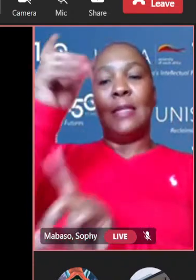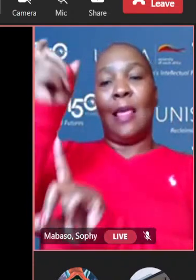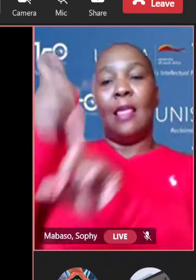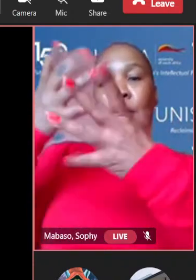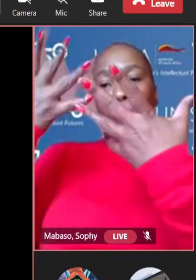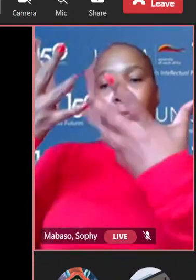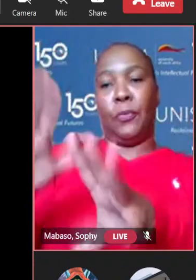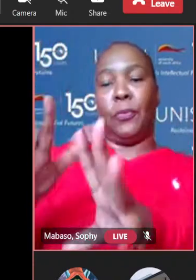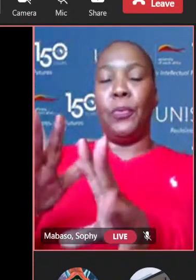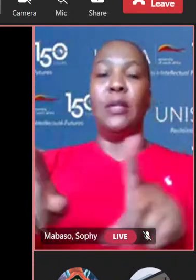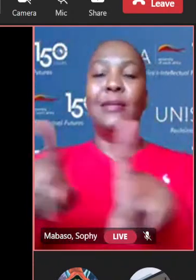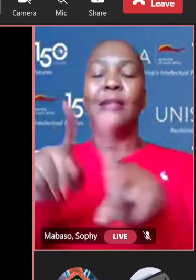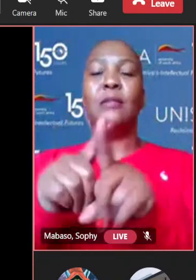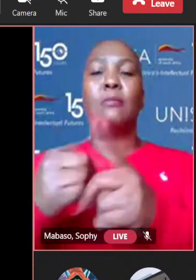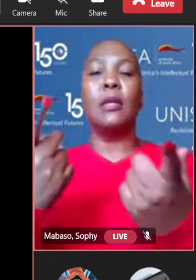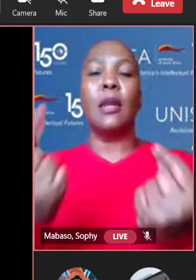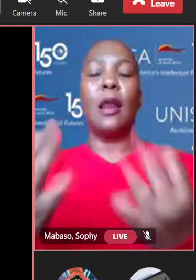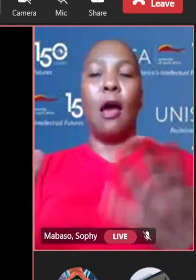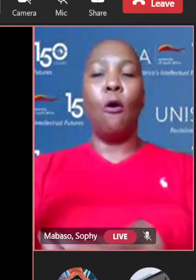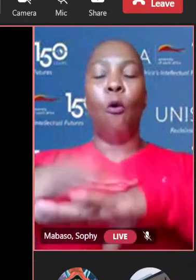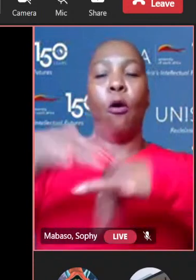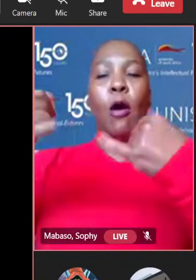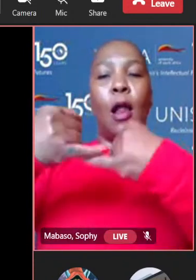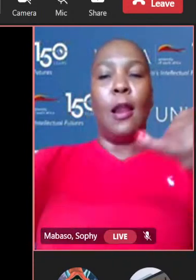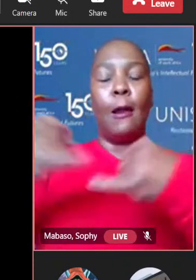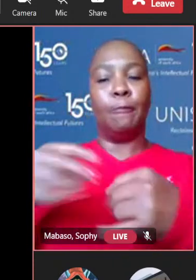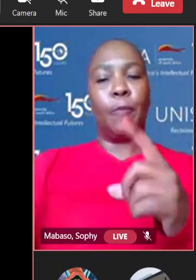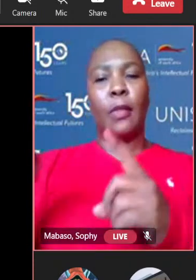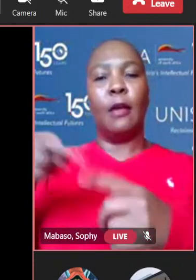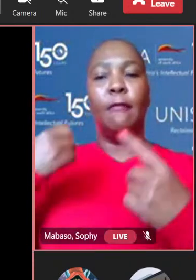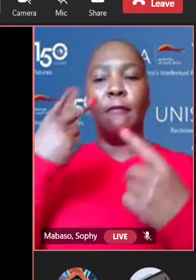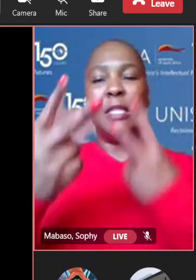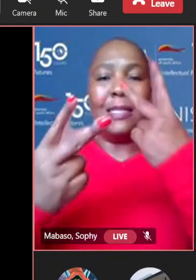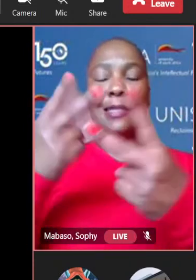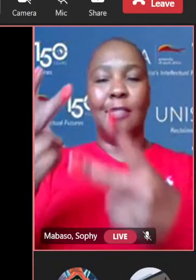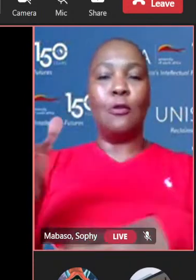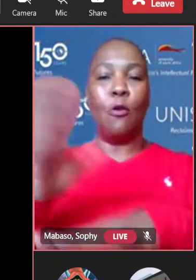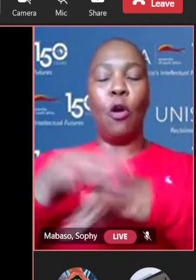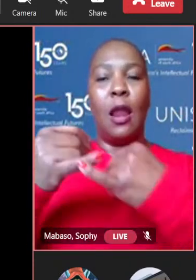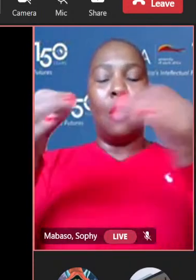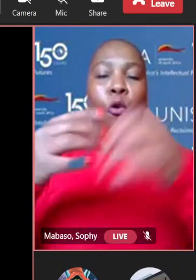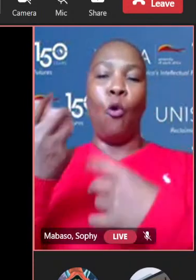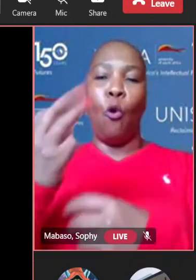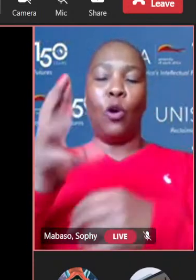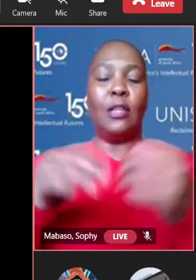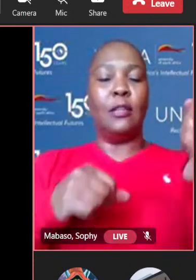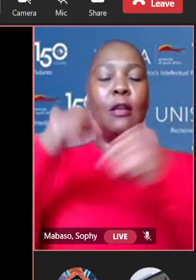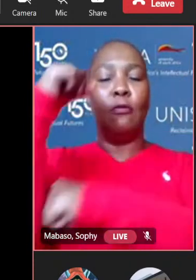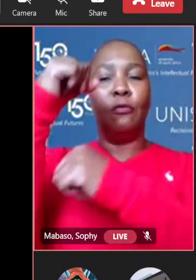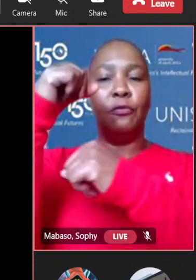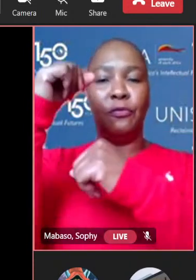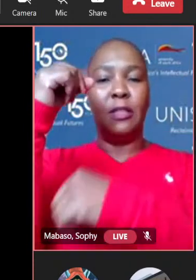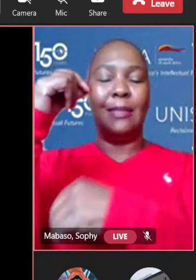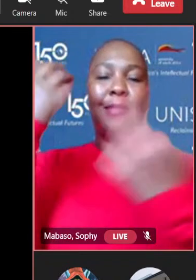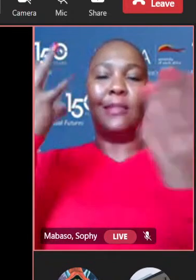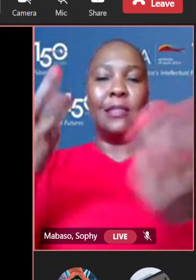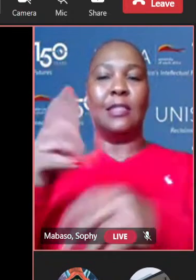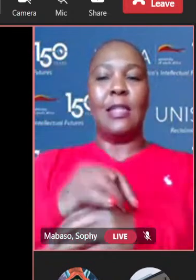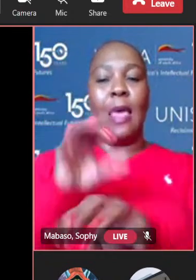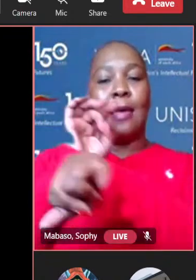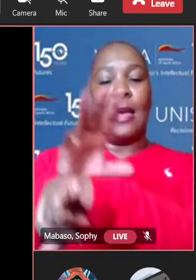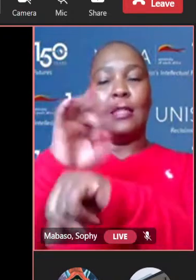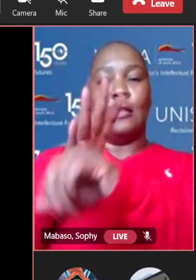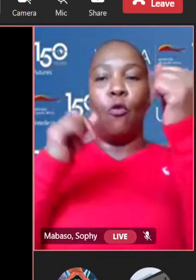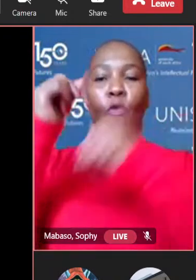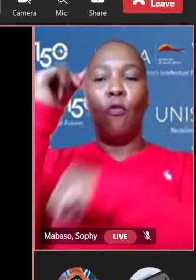done, this can be done online. You can visit also the offices that they've mentioned. We also have counseling services that you could have